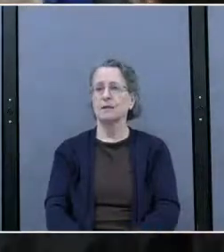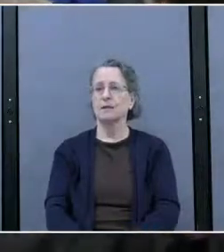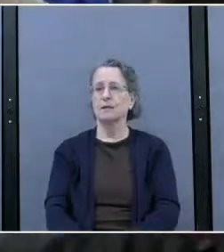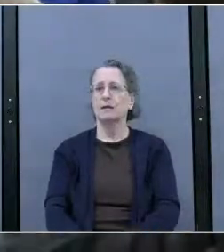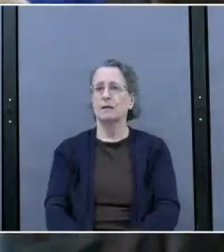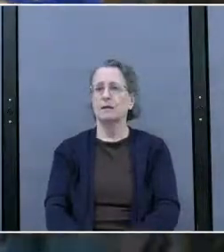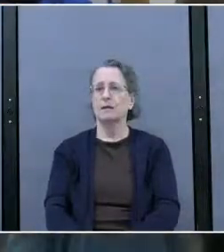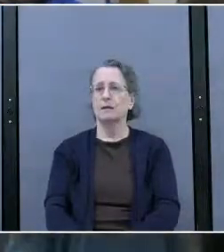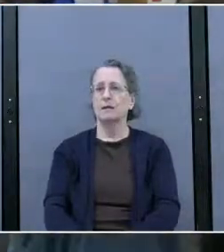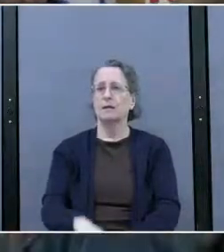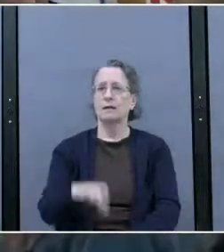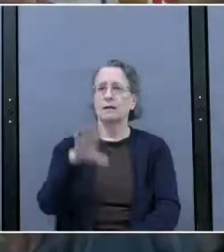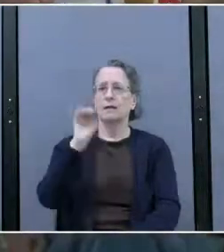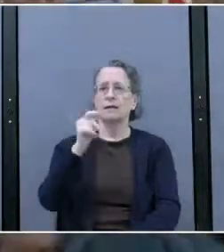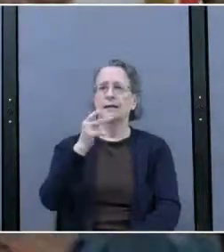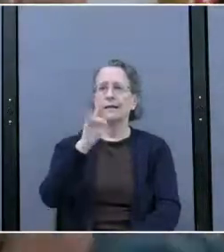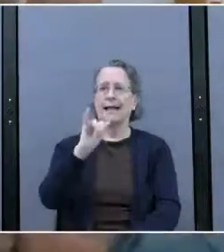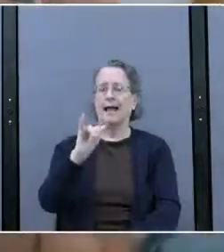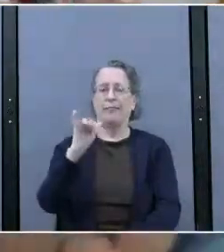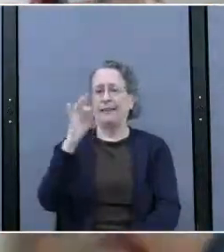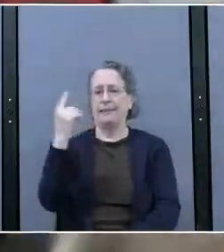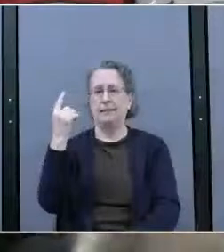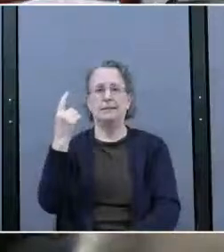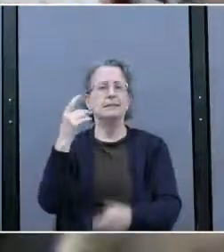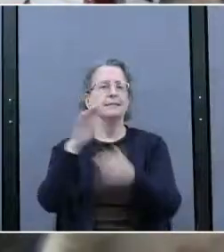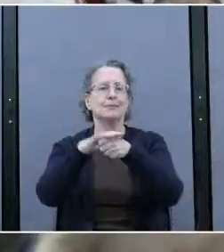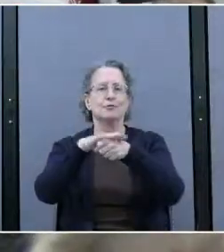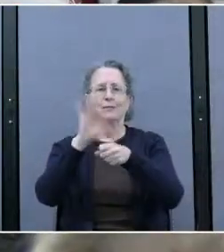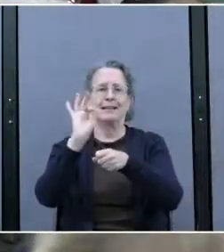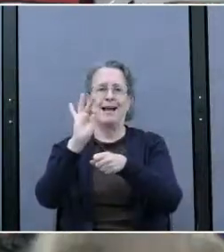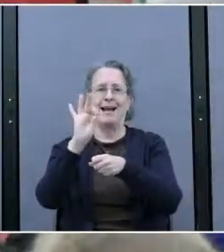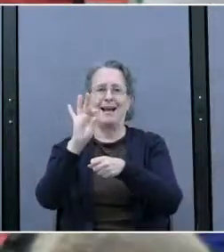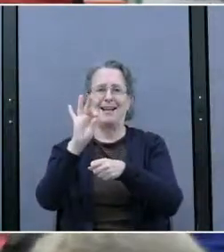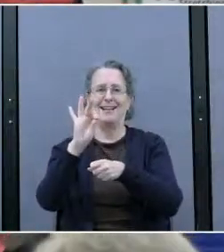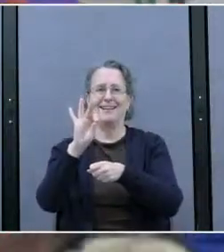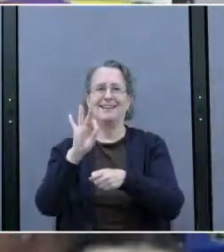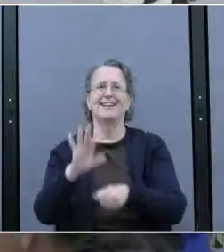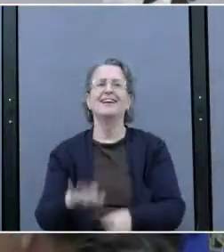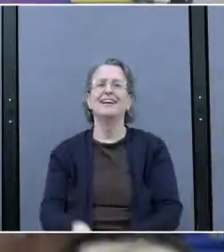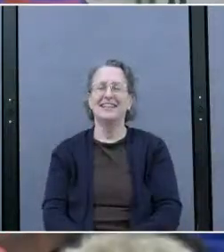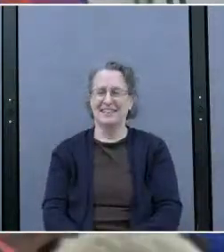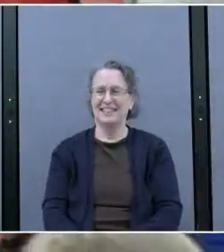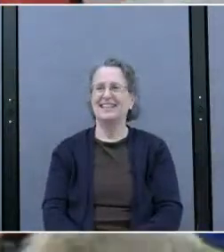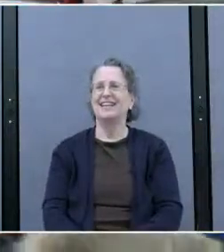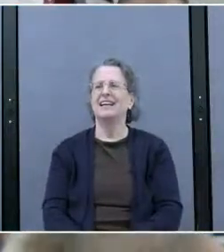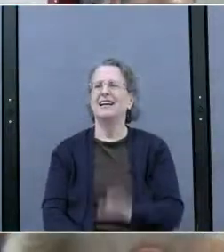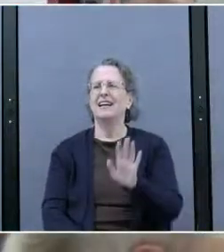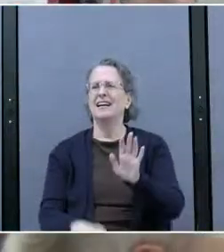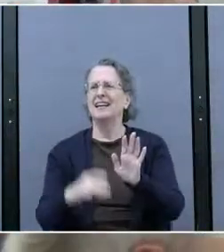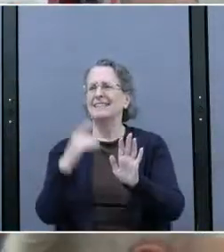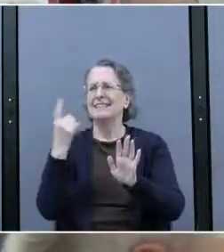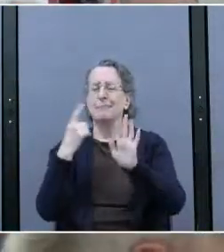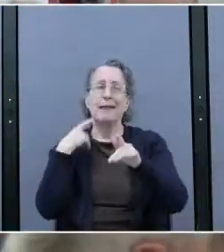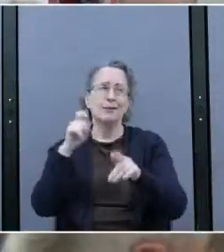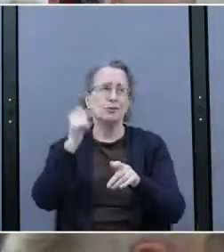Thanks, Patrick. Kathy here for District 9. I'm sorry, and this may be something I should have understood, but I've been